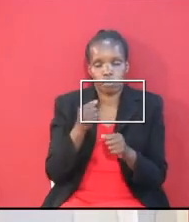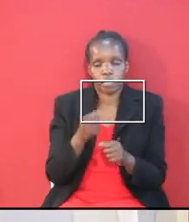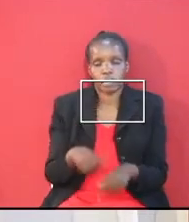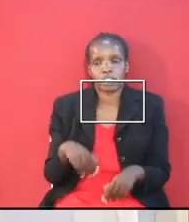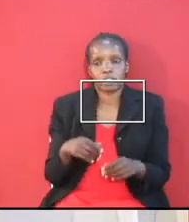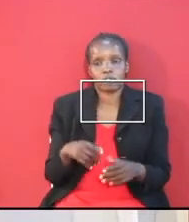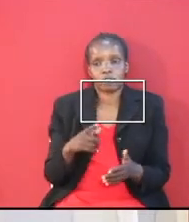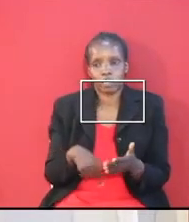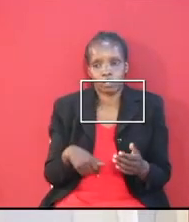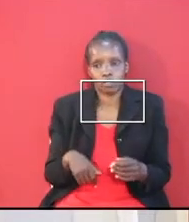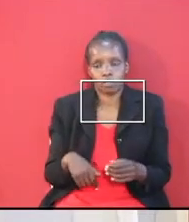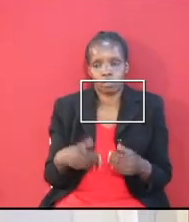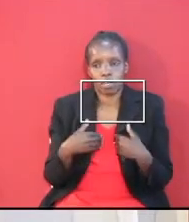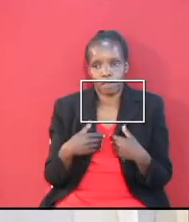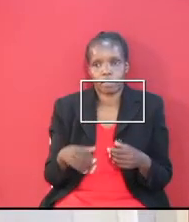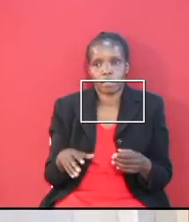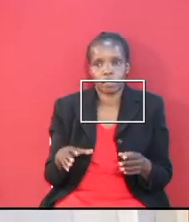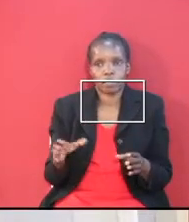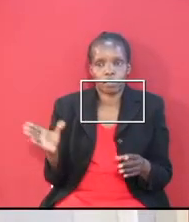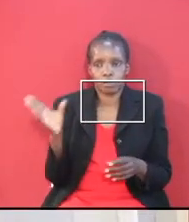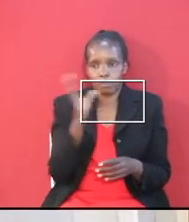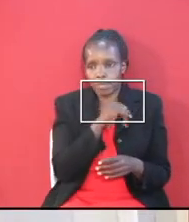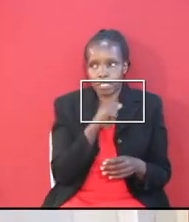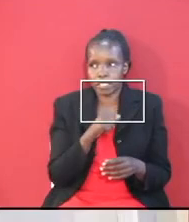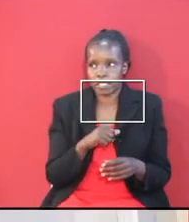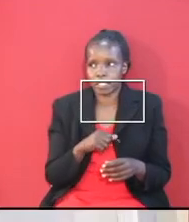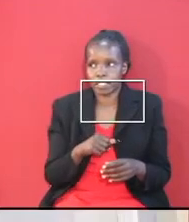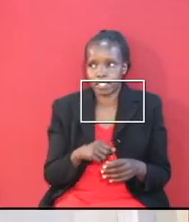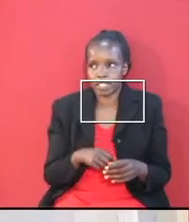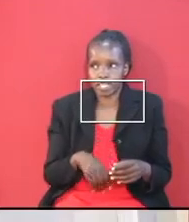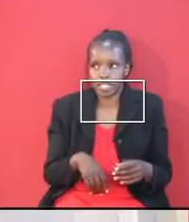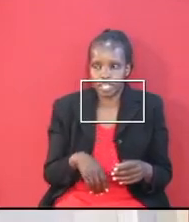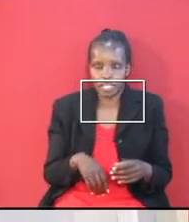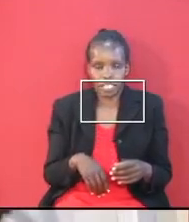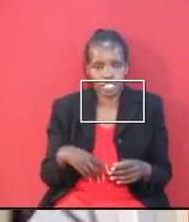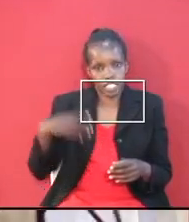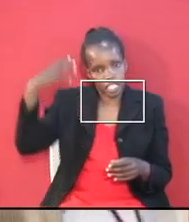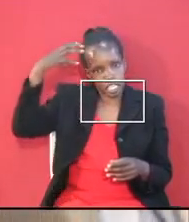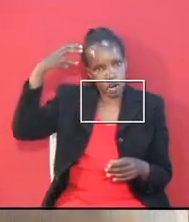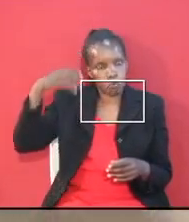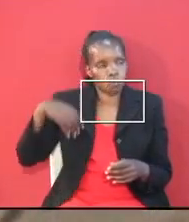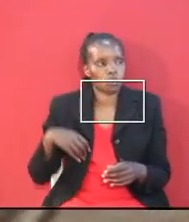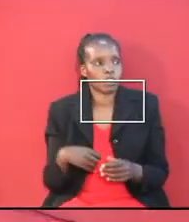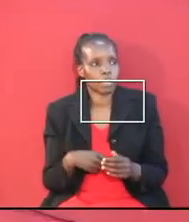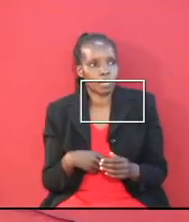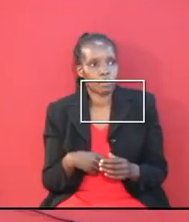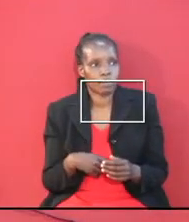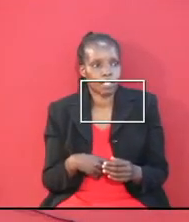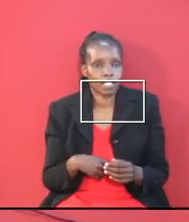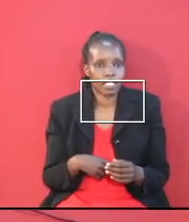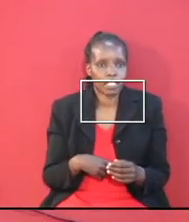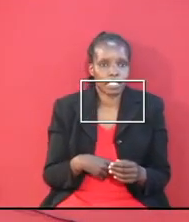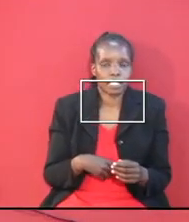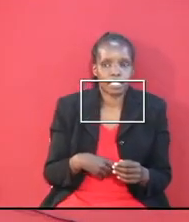so that no one will take your crown. Four C levels of a Christian journey. Level number four? Crowning.